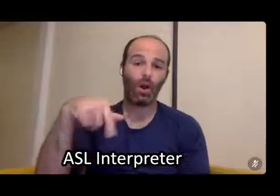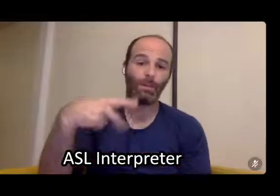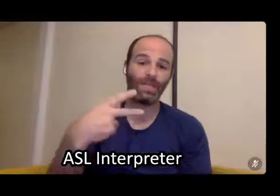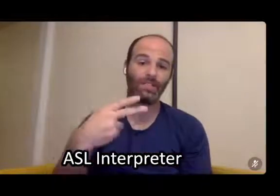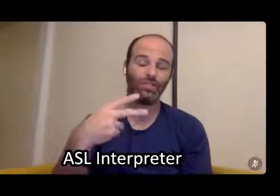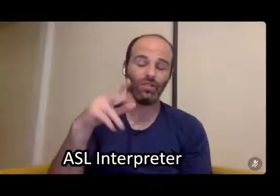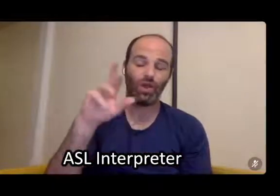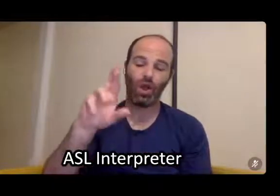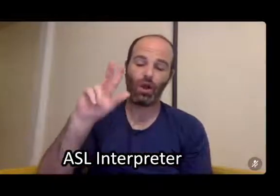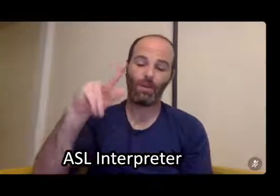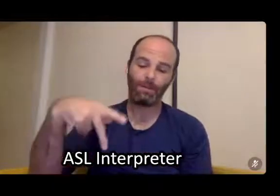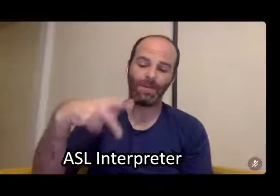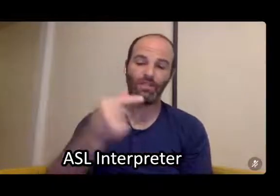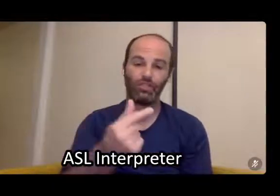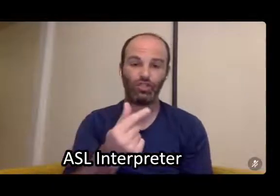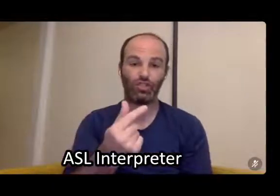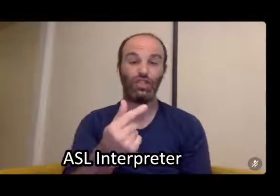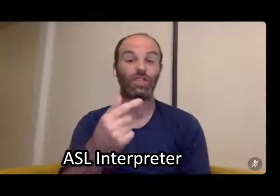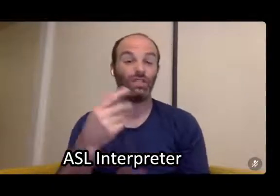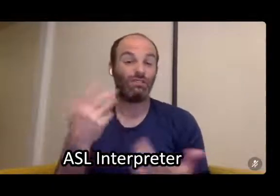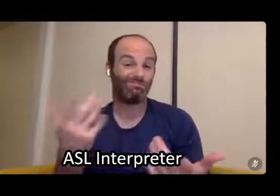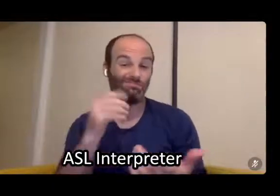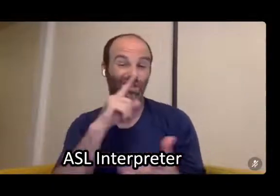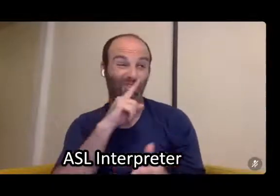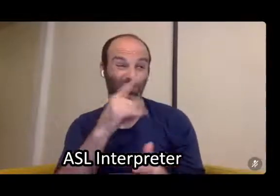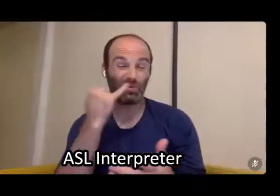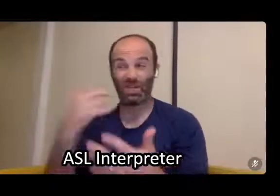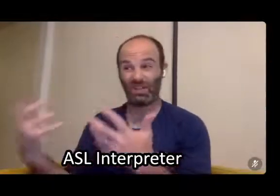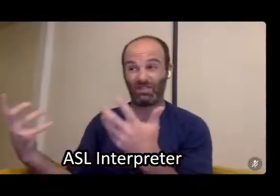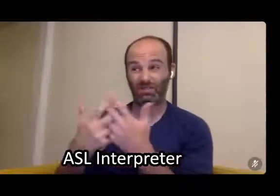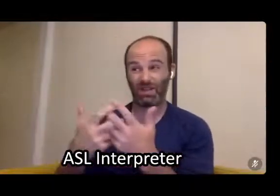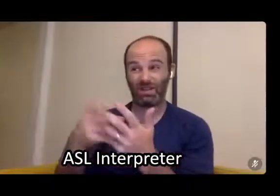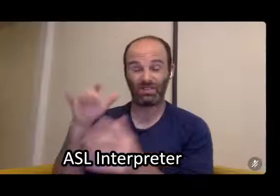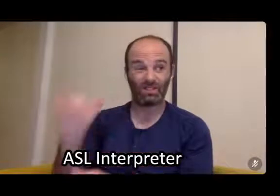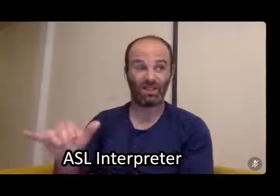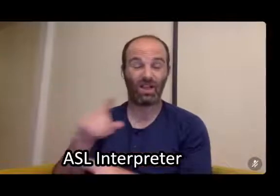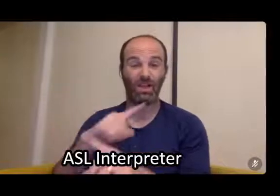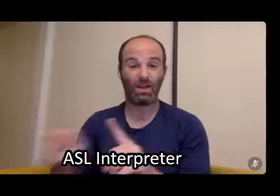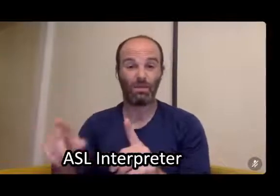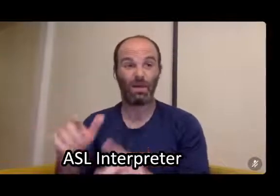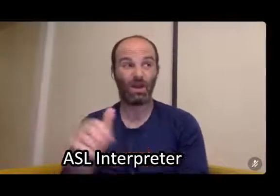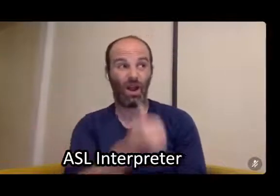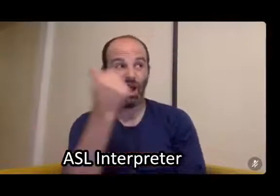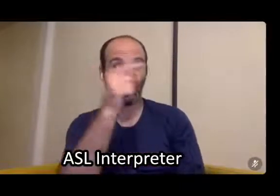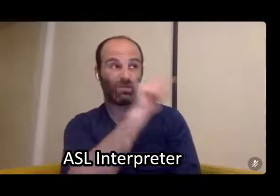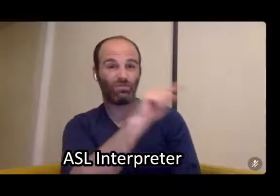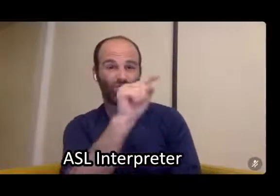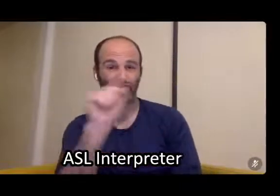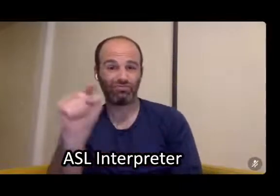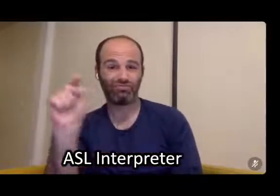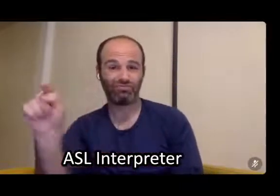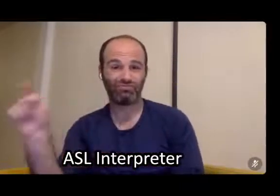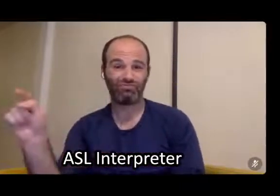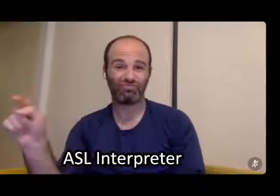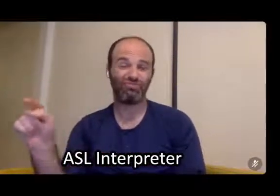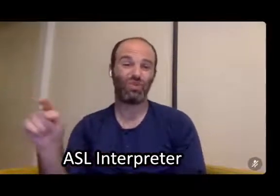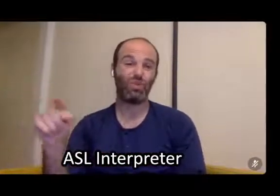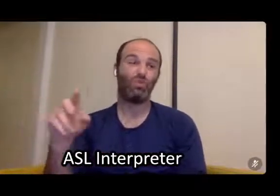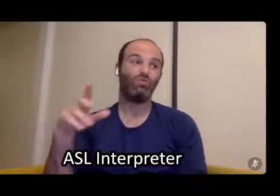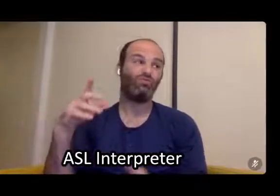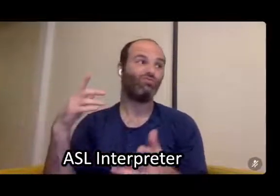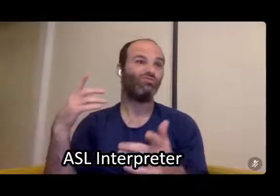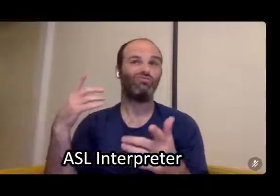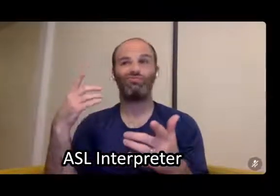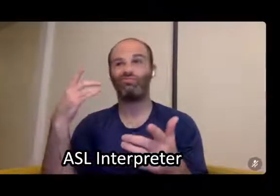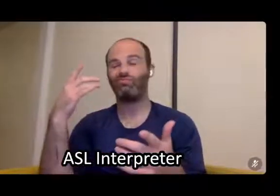of skills out there that are role-play gaming related, such as spells that you can